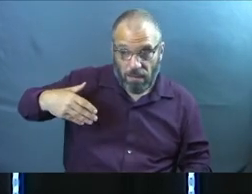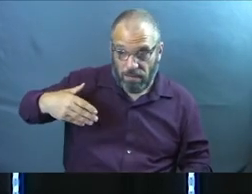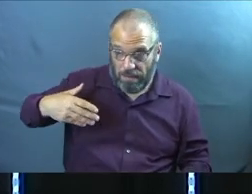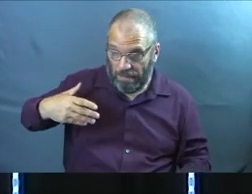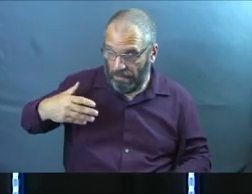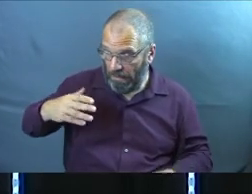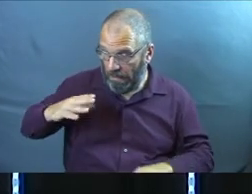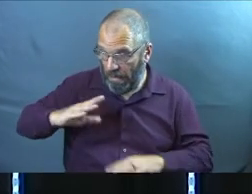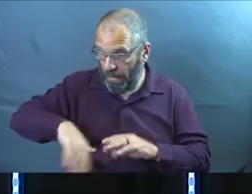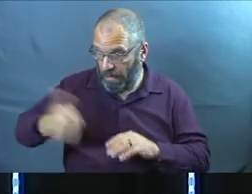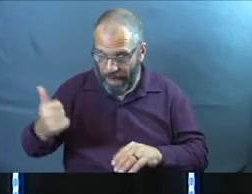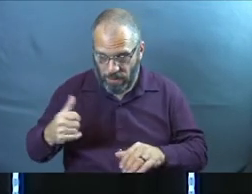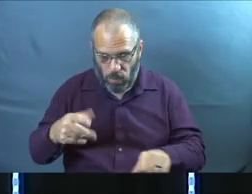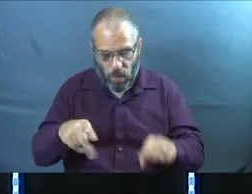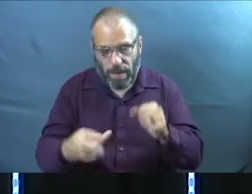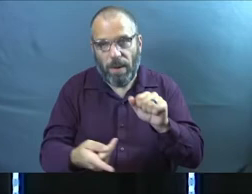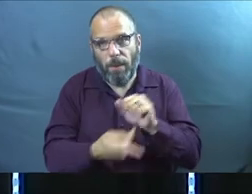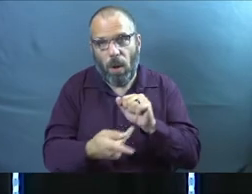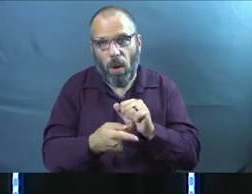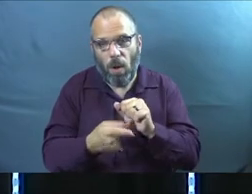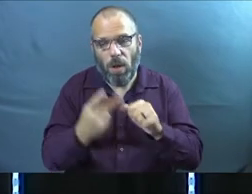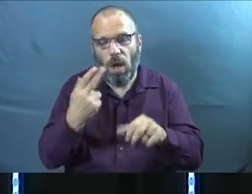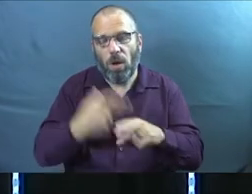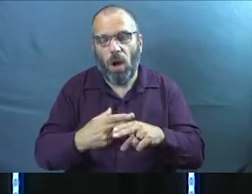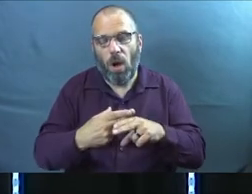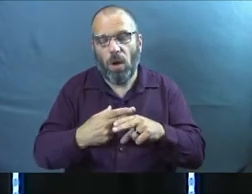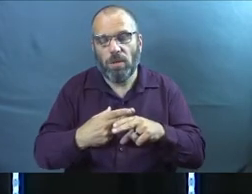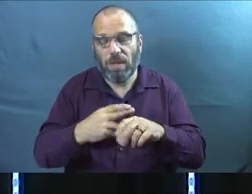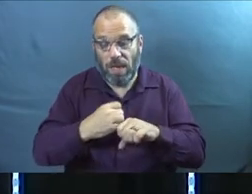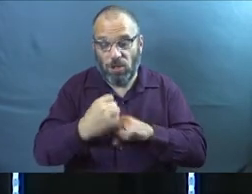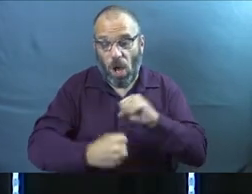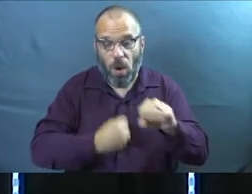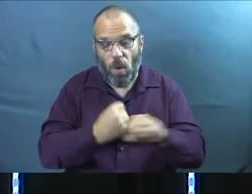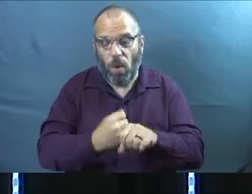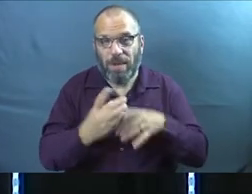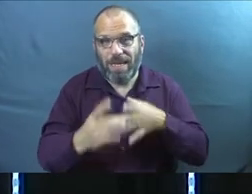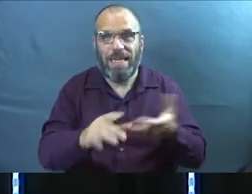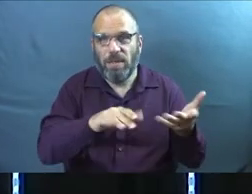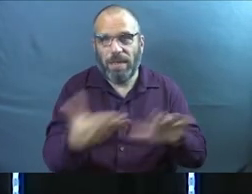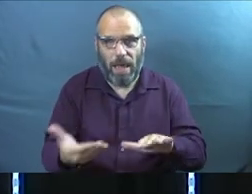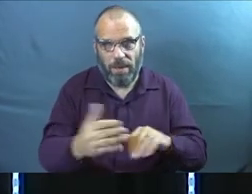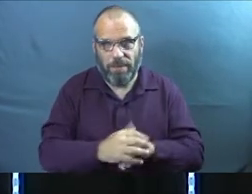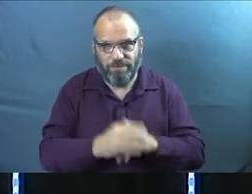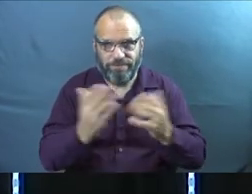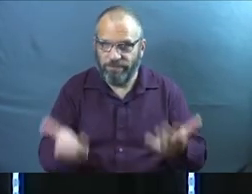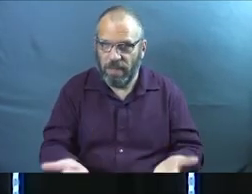that is what Paul here calls sorrow that leads to death. Would you stand?